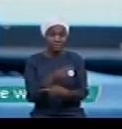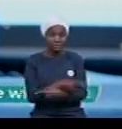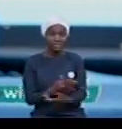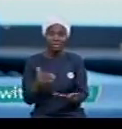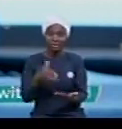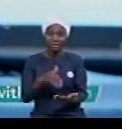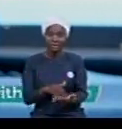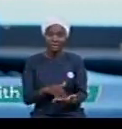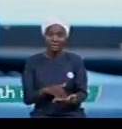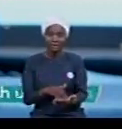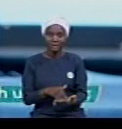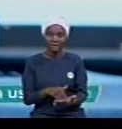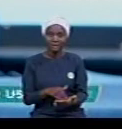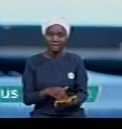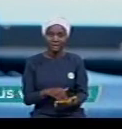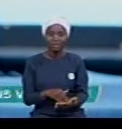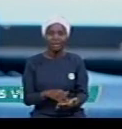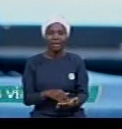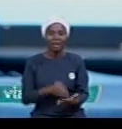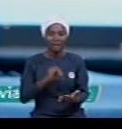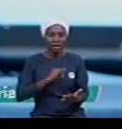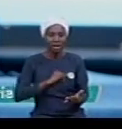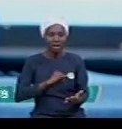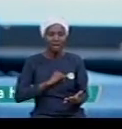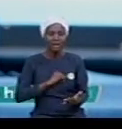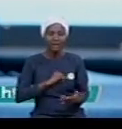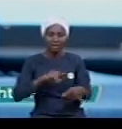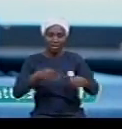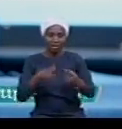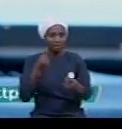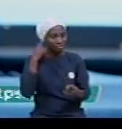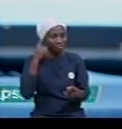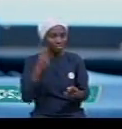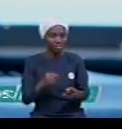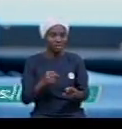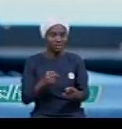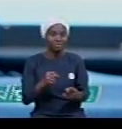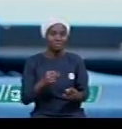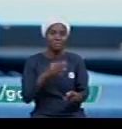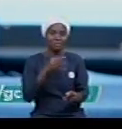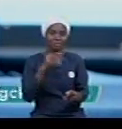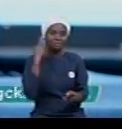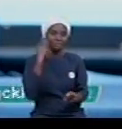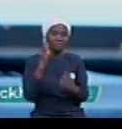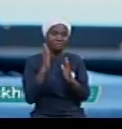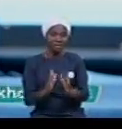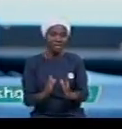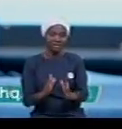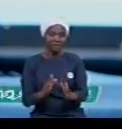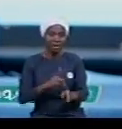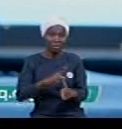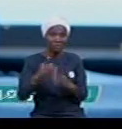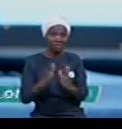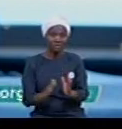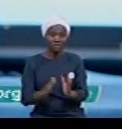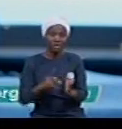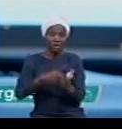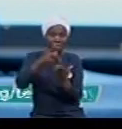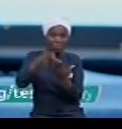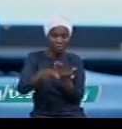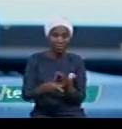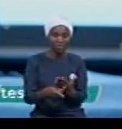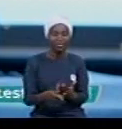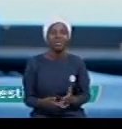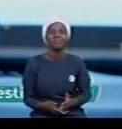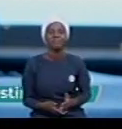Indo ministers conference mo ba mura mo gbona mo dupe lowo Olorun to se yanu